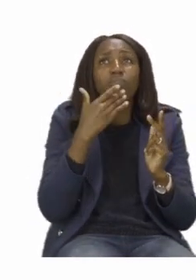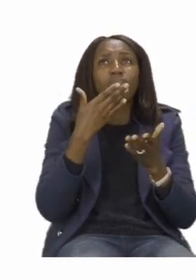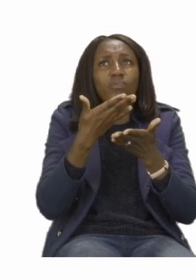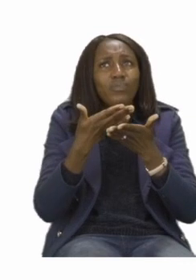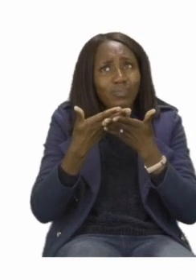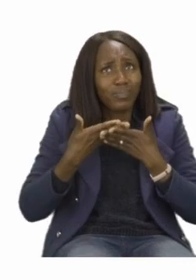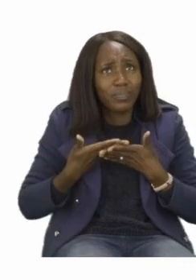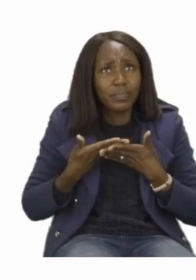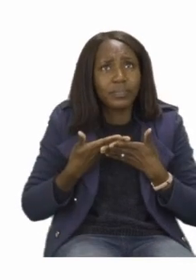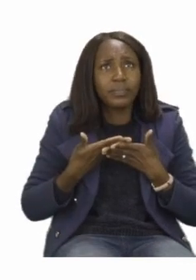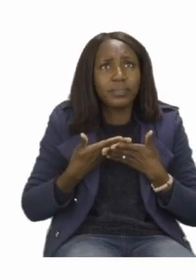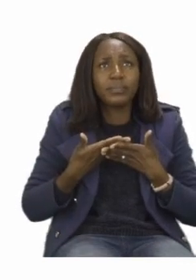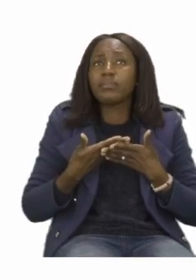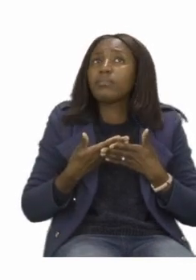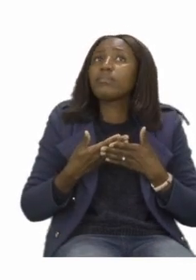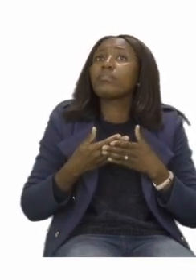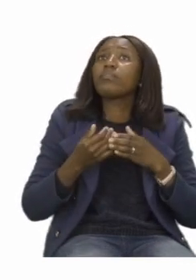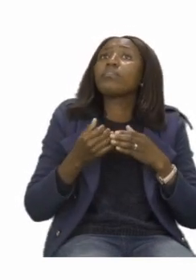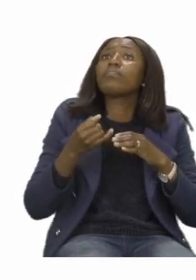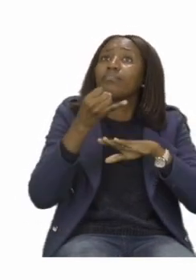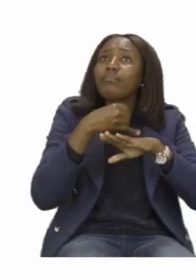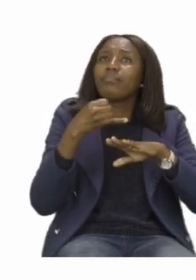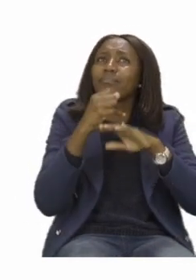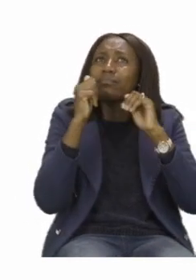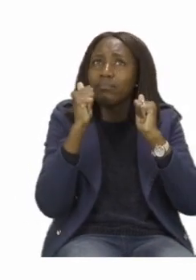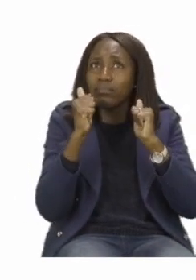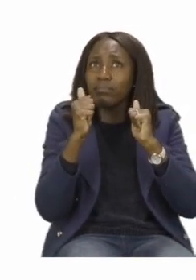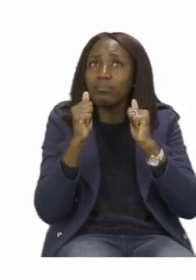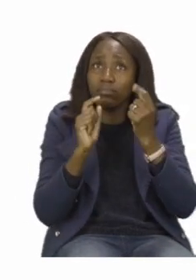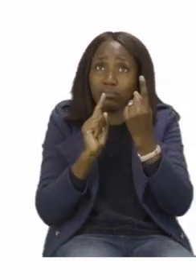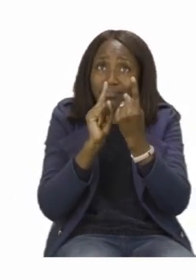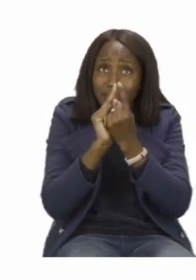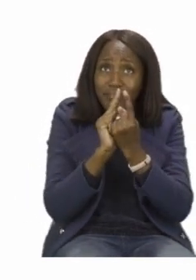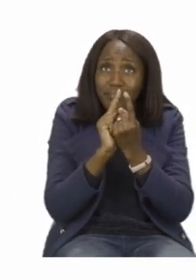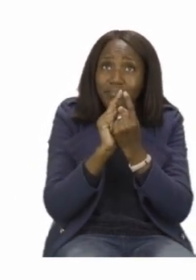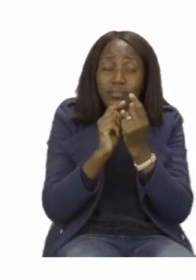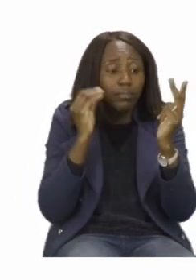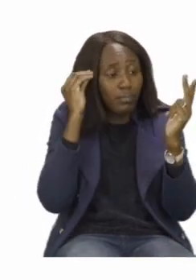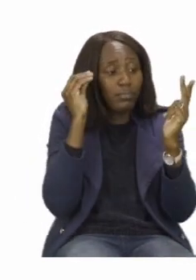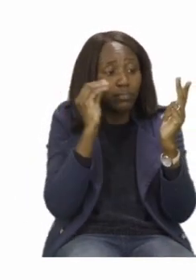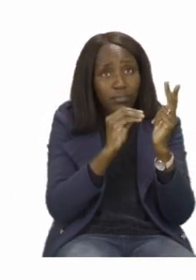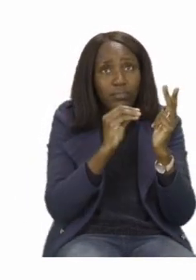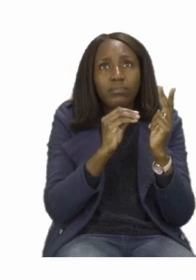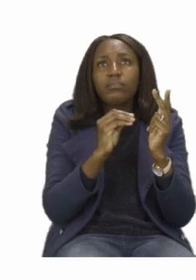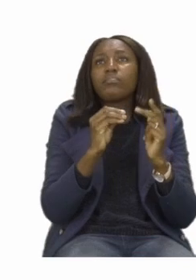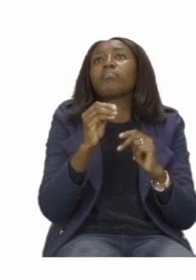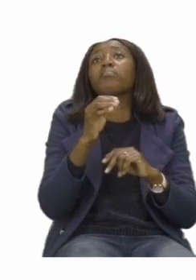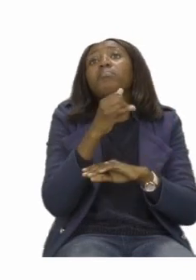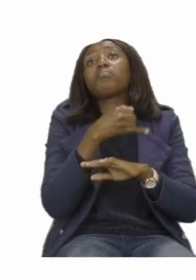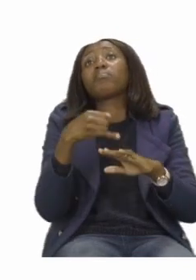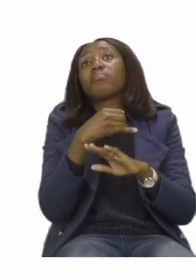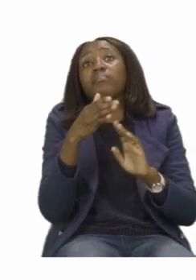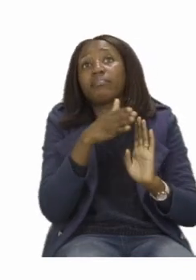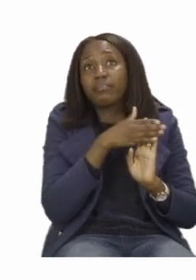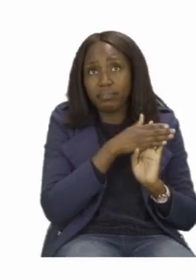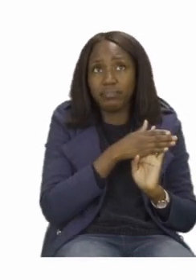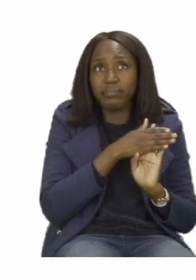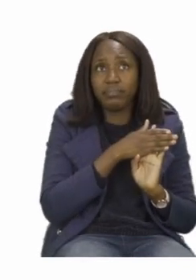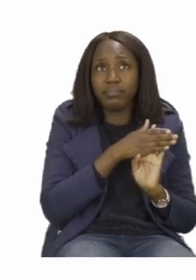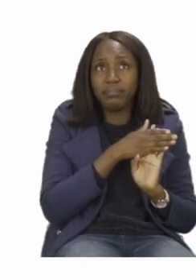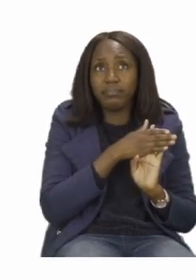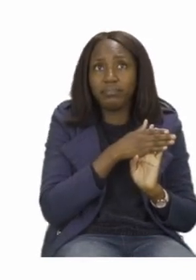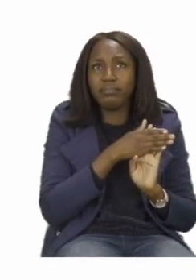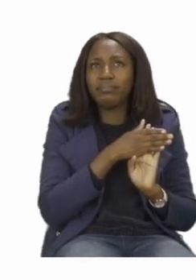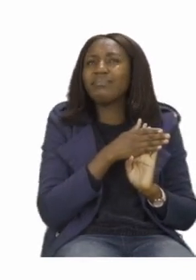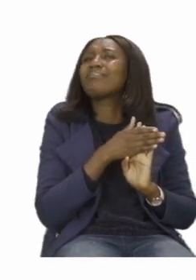A good place to find a safe stranger is in a safe place. The best type